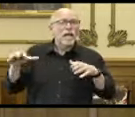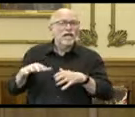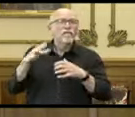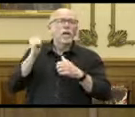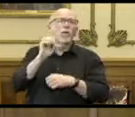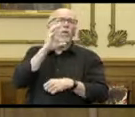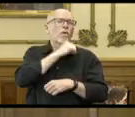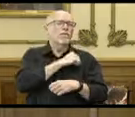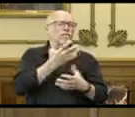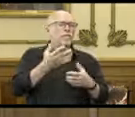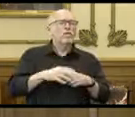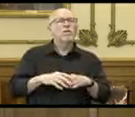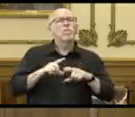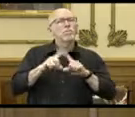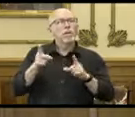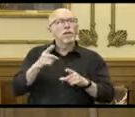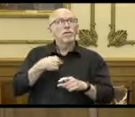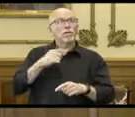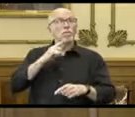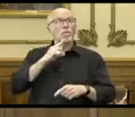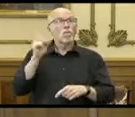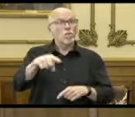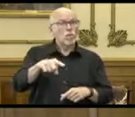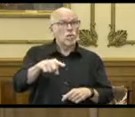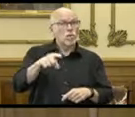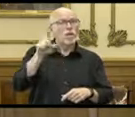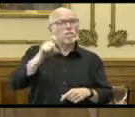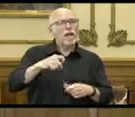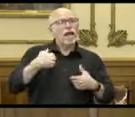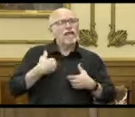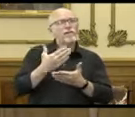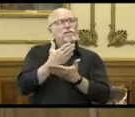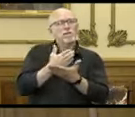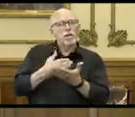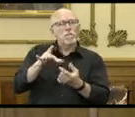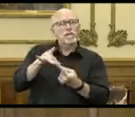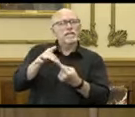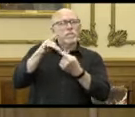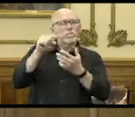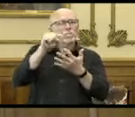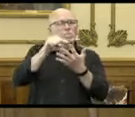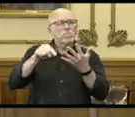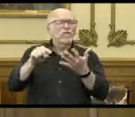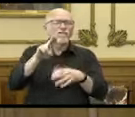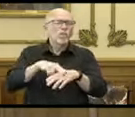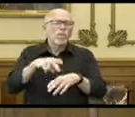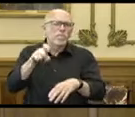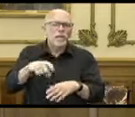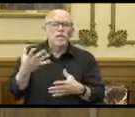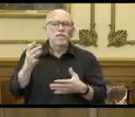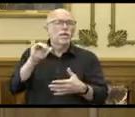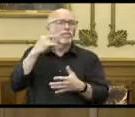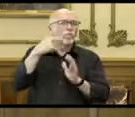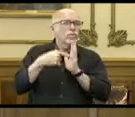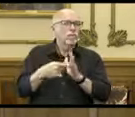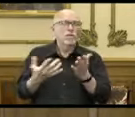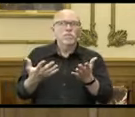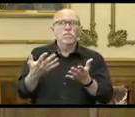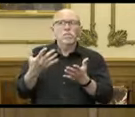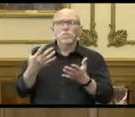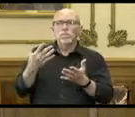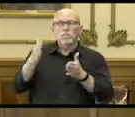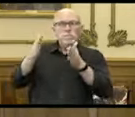The order will, of course, need to have exceptions. I fully realize that. For example, for